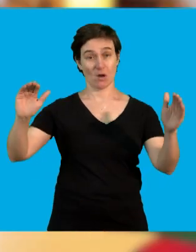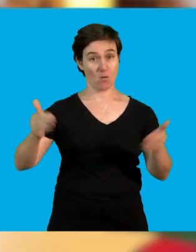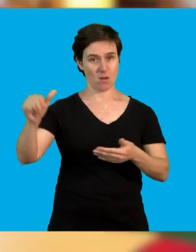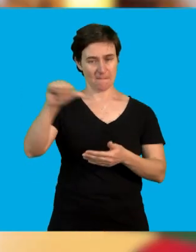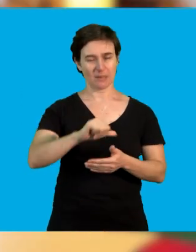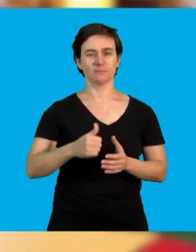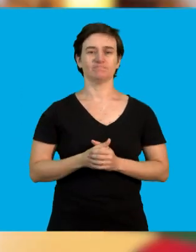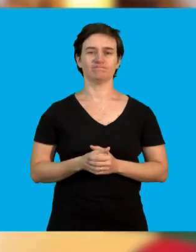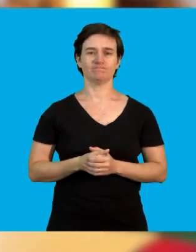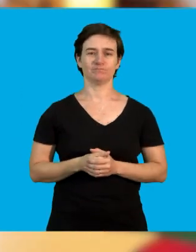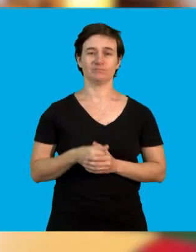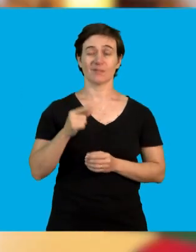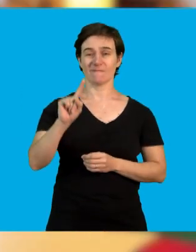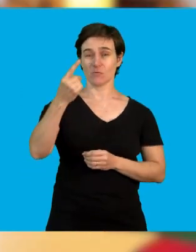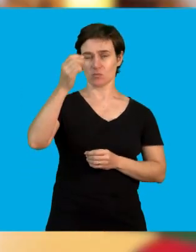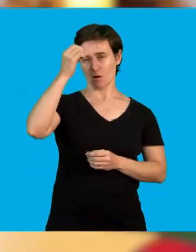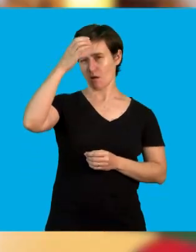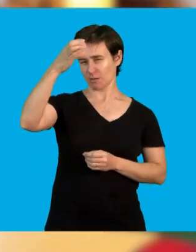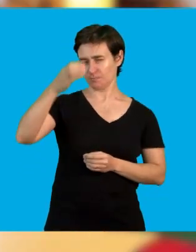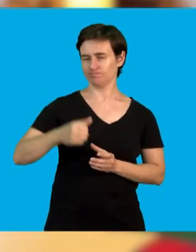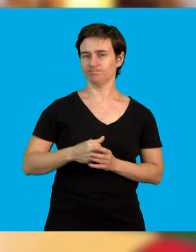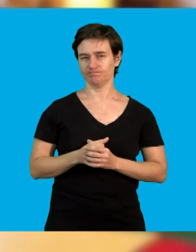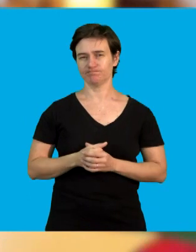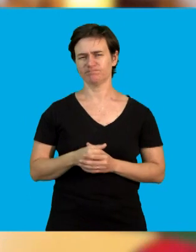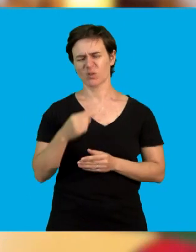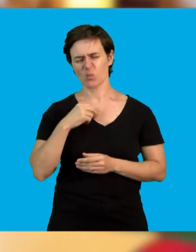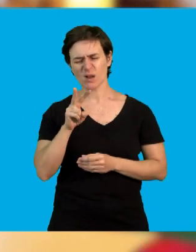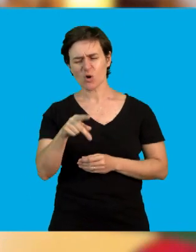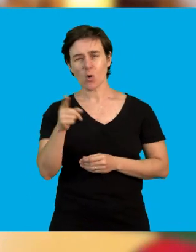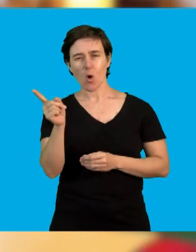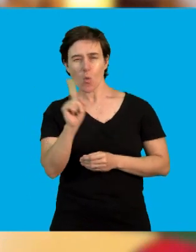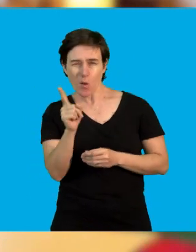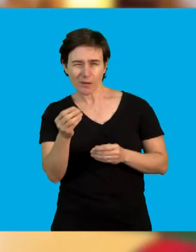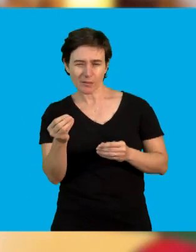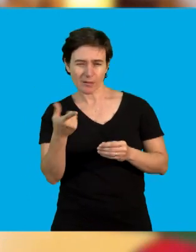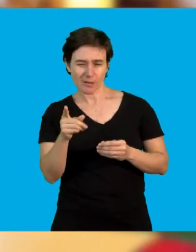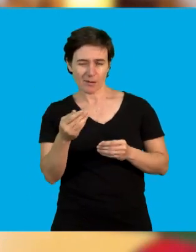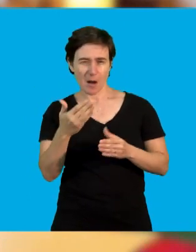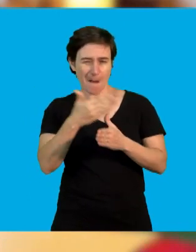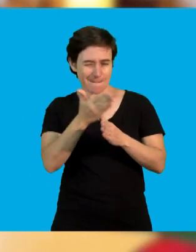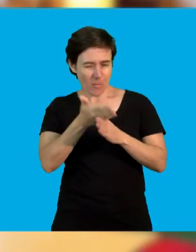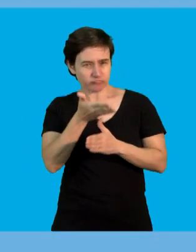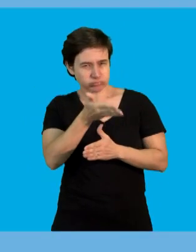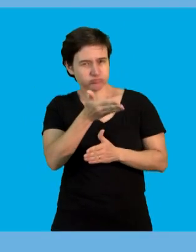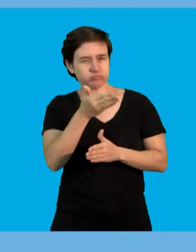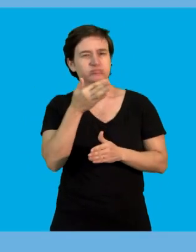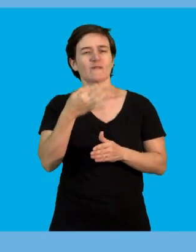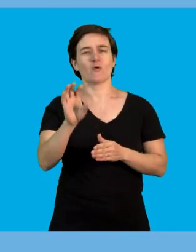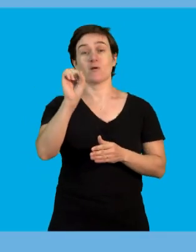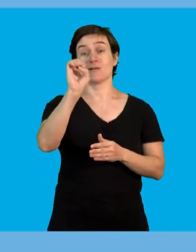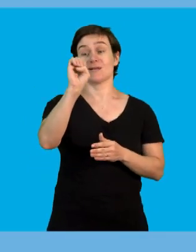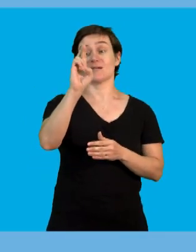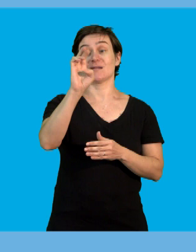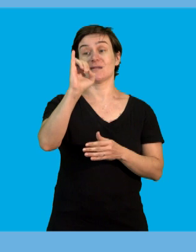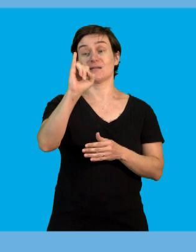Welcome back, learners. So now jumping to our first concept, whereby we're going to be looking at the components of an electric circuit. And remember, we are